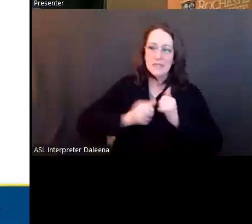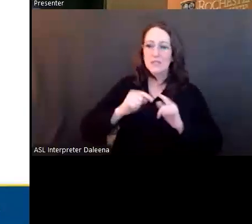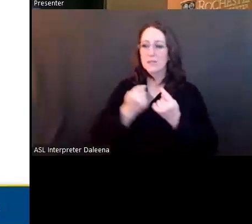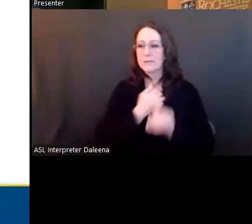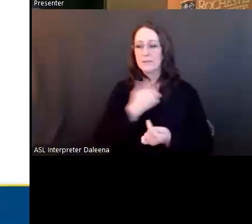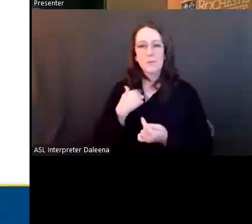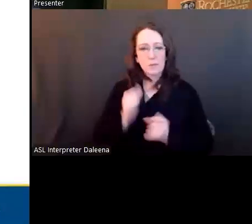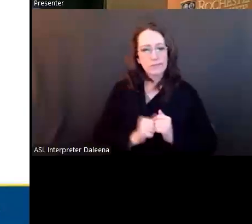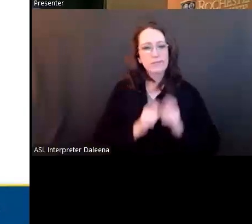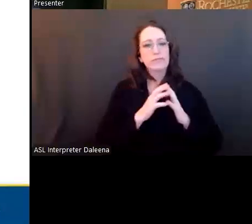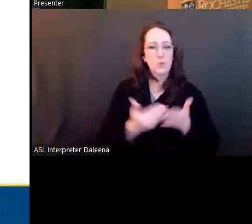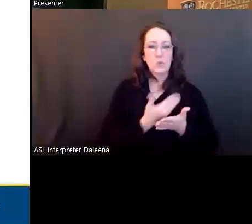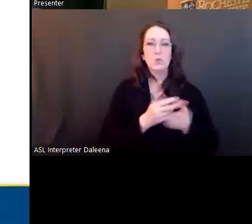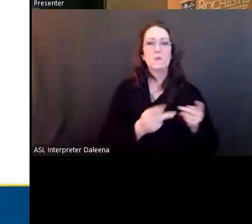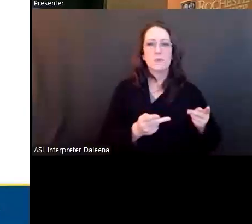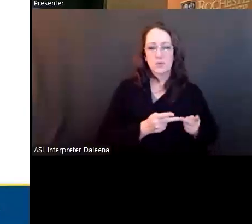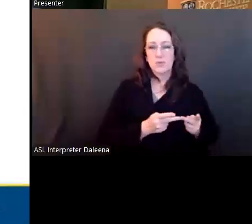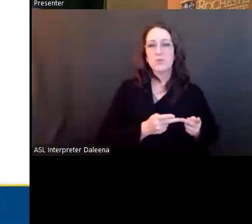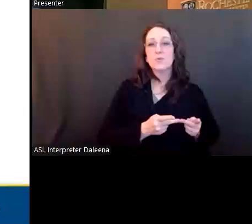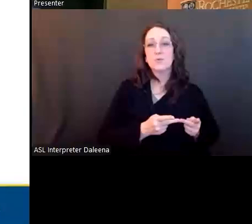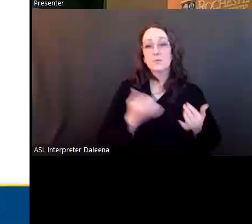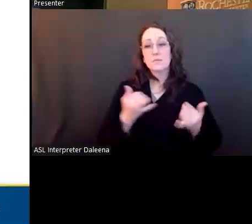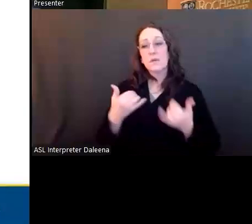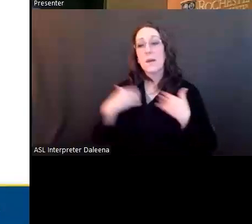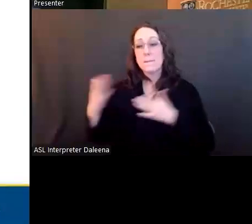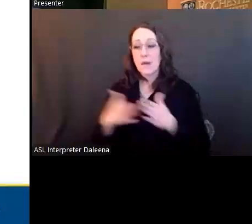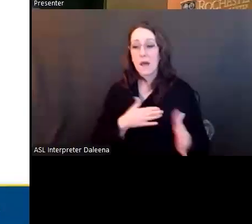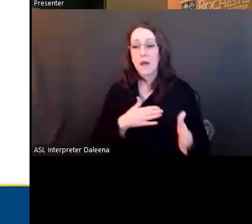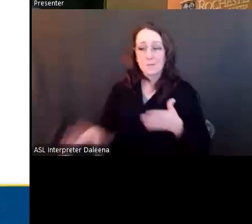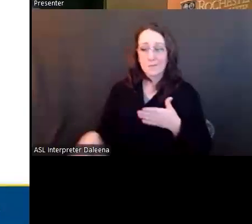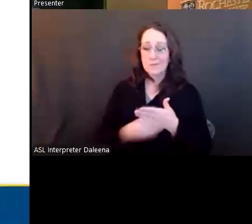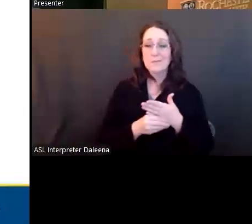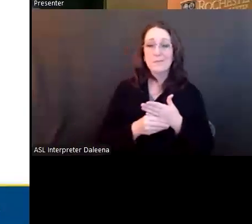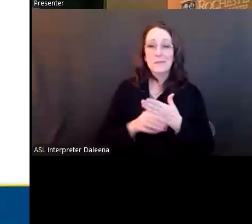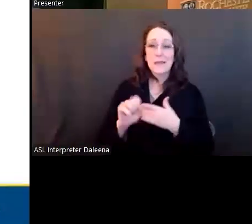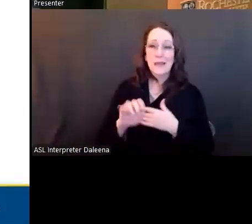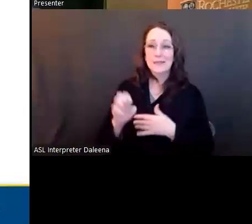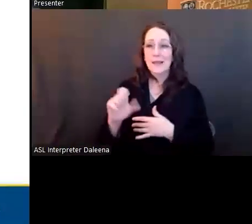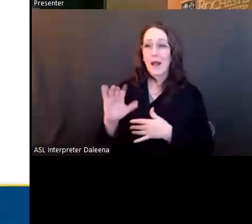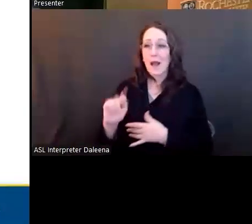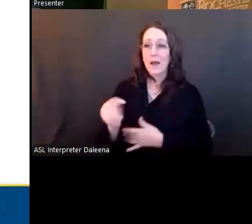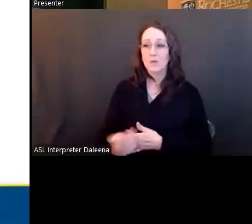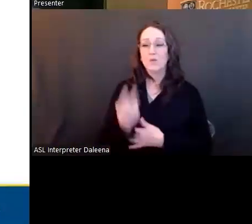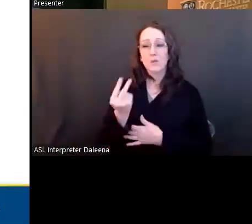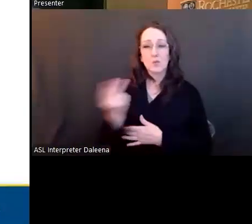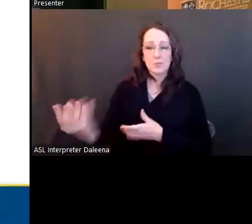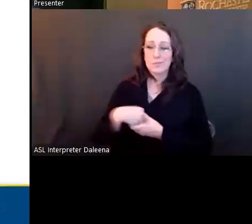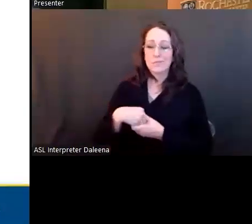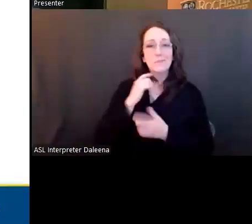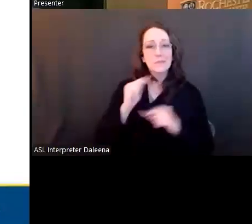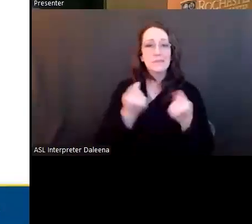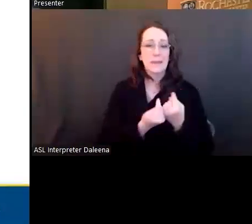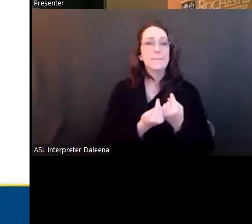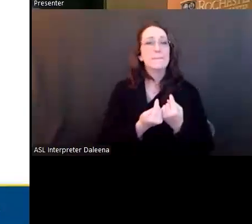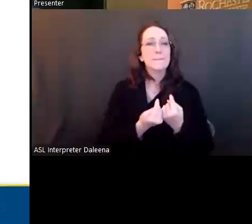new positions. We currently have a plan to add an additional CASAC 2 position to join our team, which will aid our ability in being